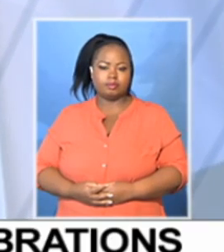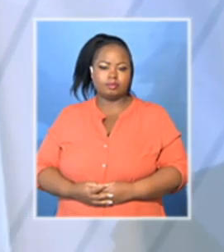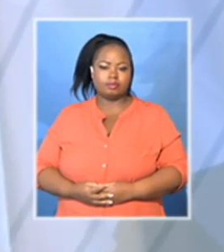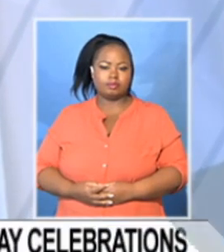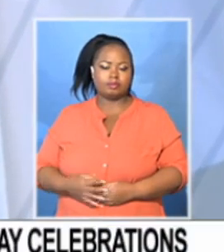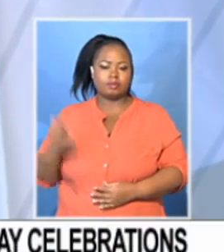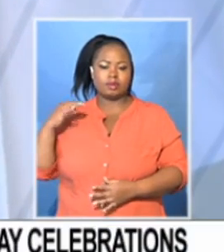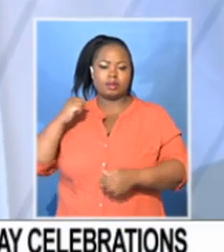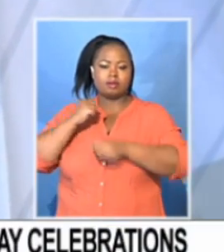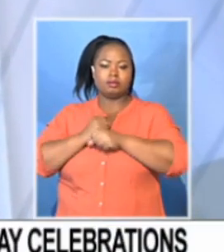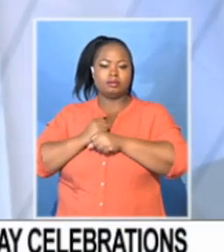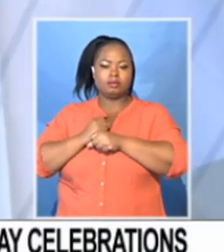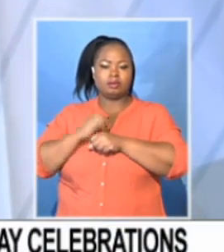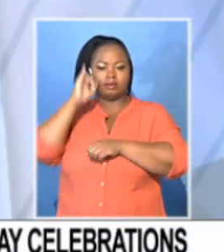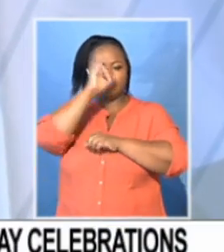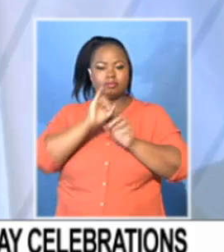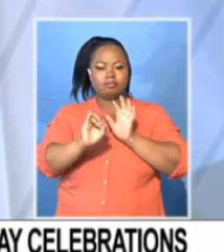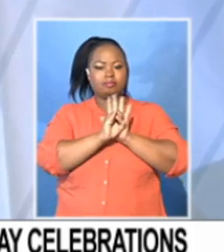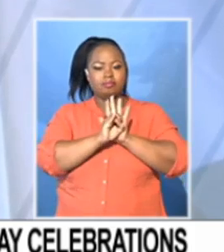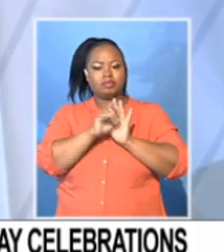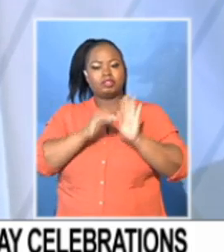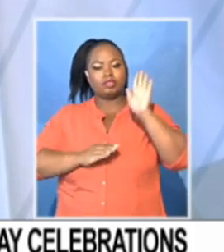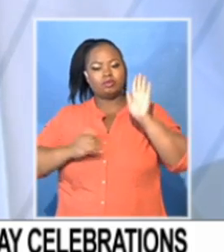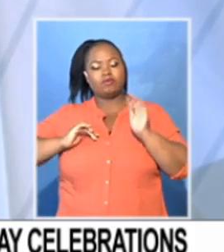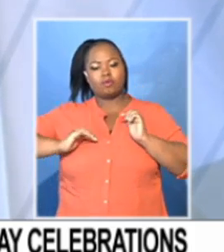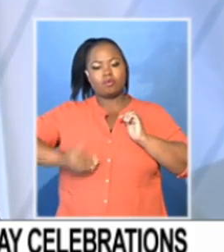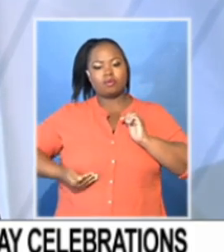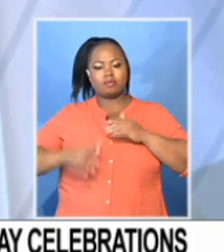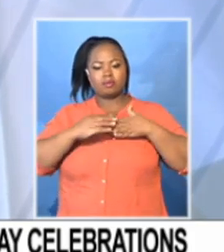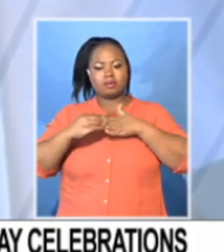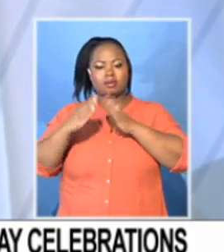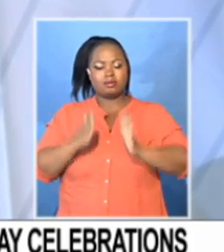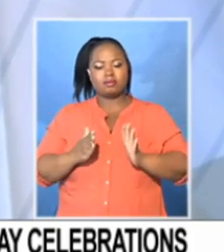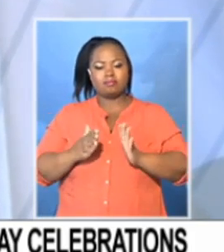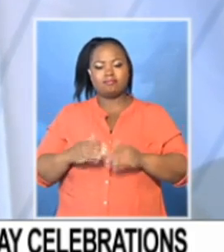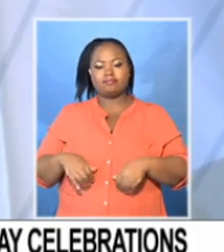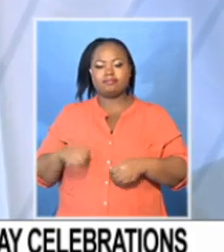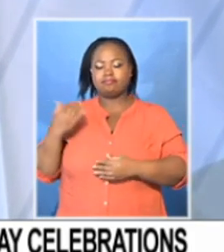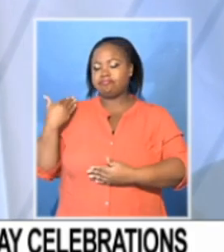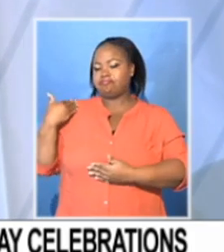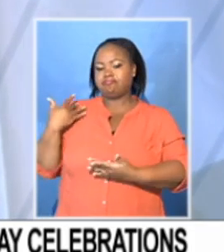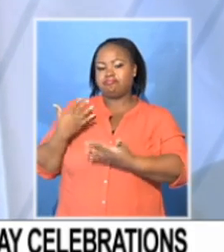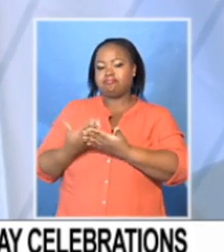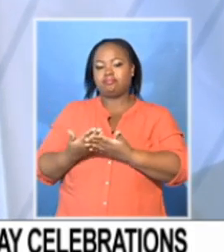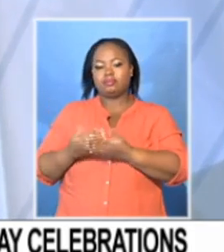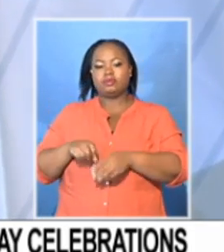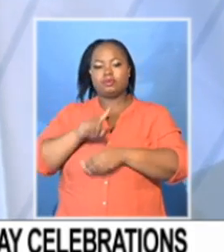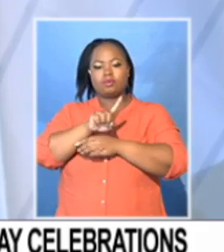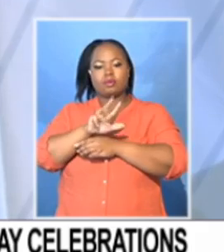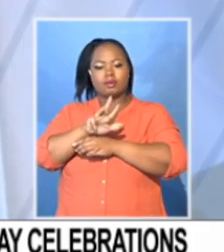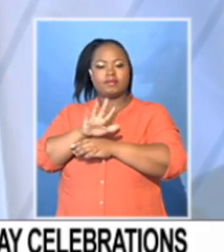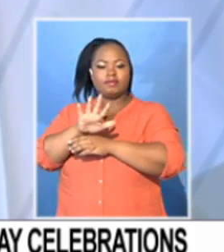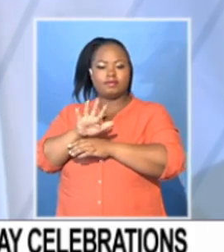statues of the women leaders of the 1956 march in